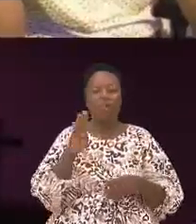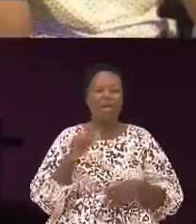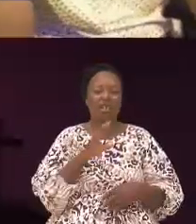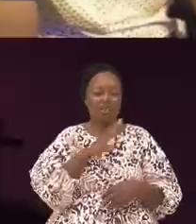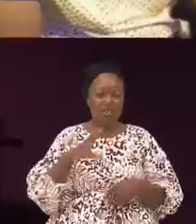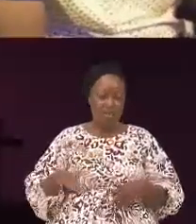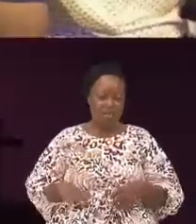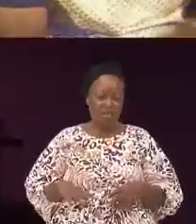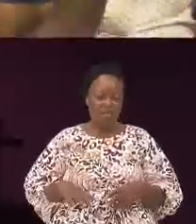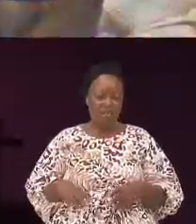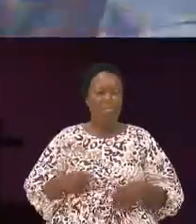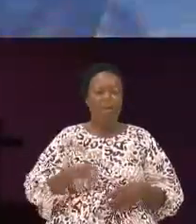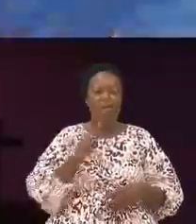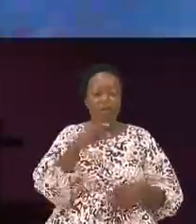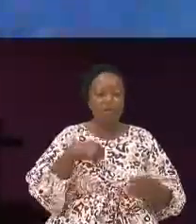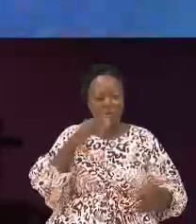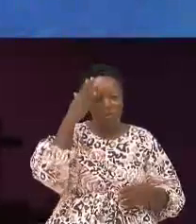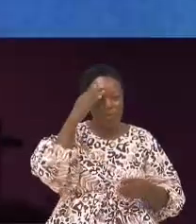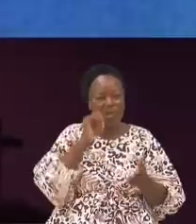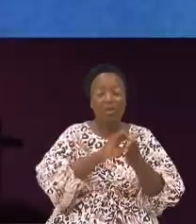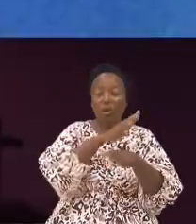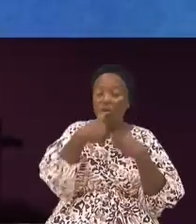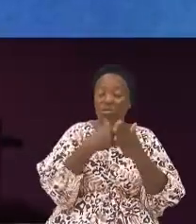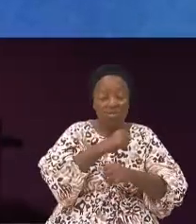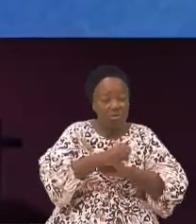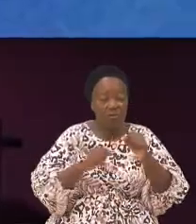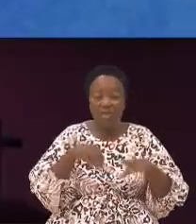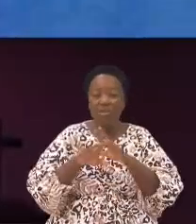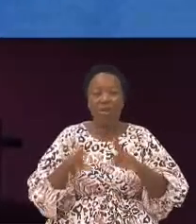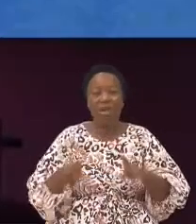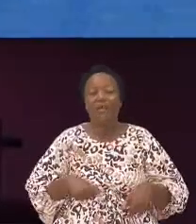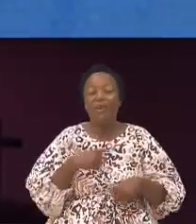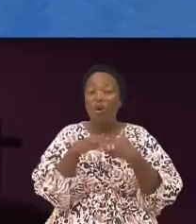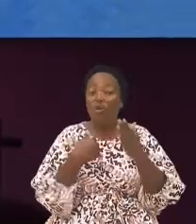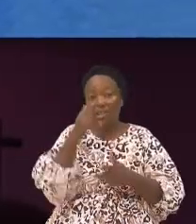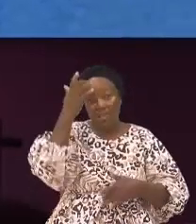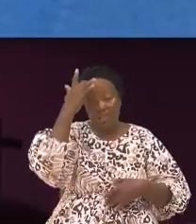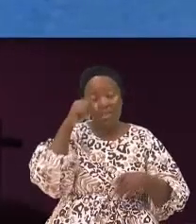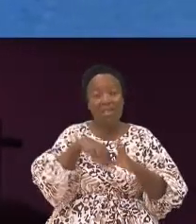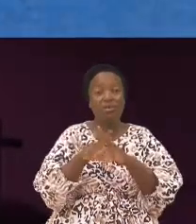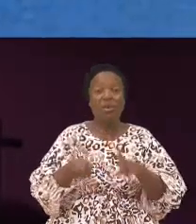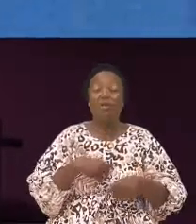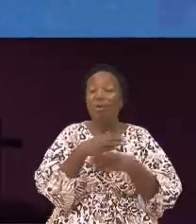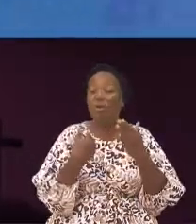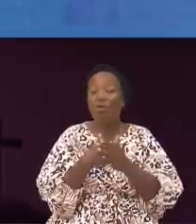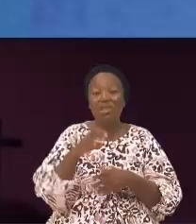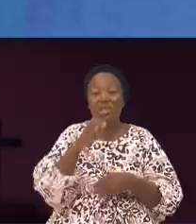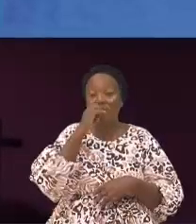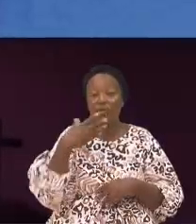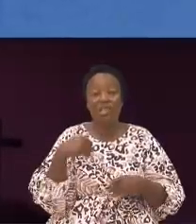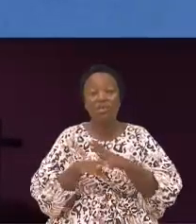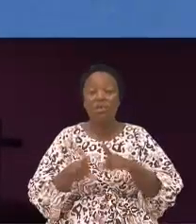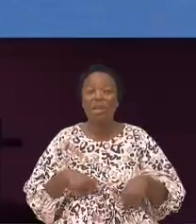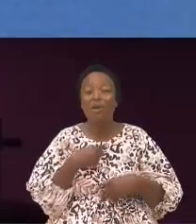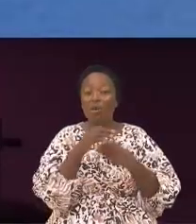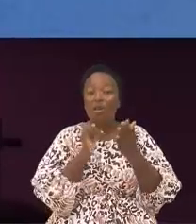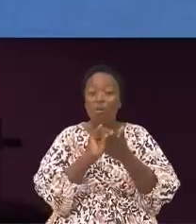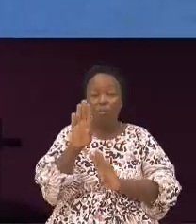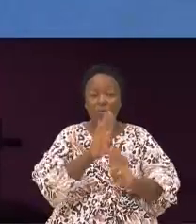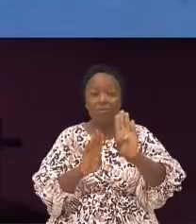Christ. You understand? Every pain in your life, all the suffering in your life, all the sicknesses in your